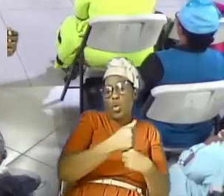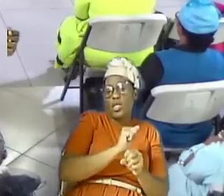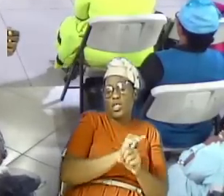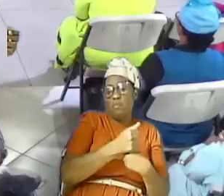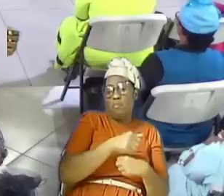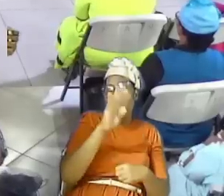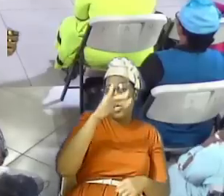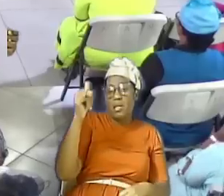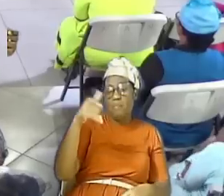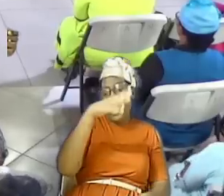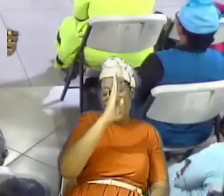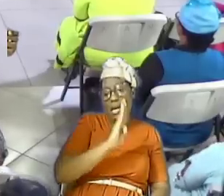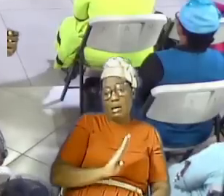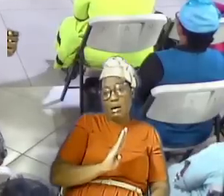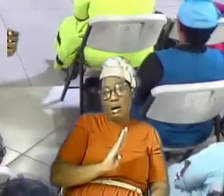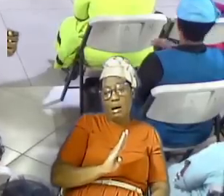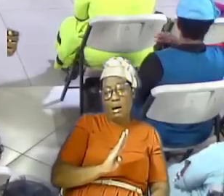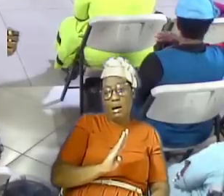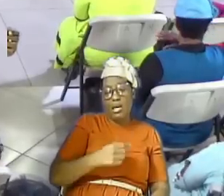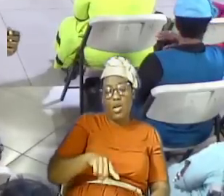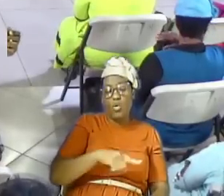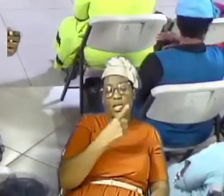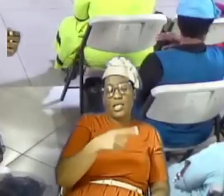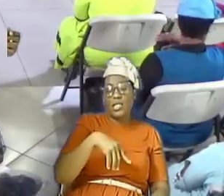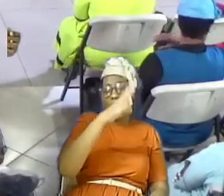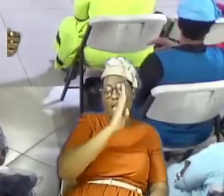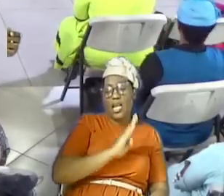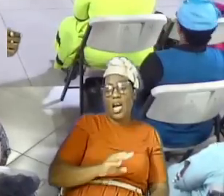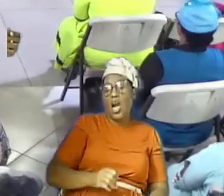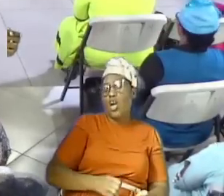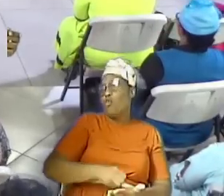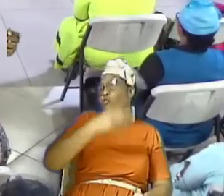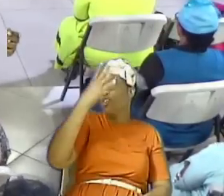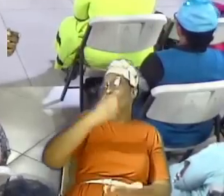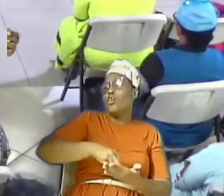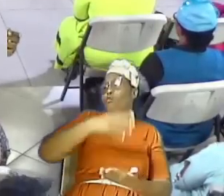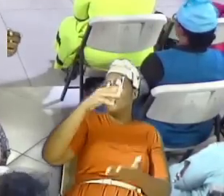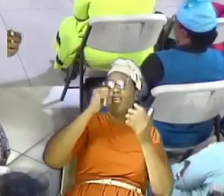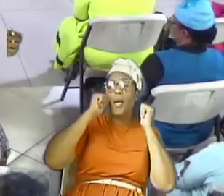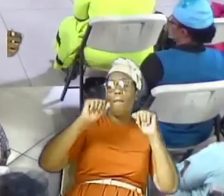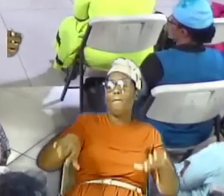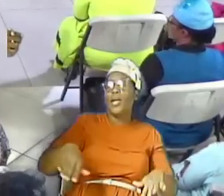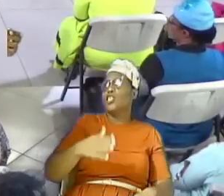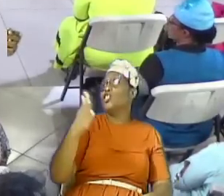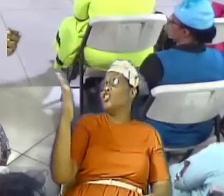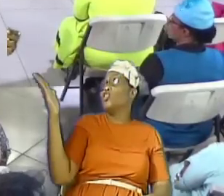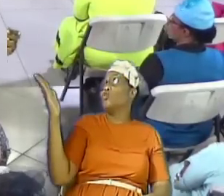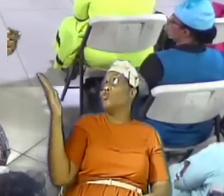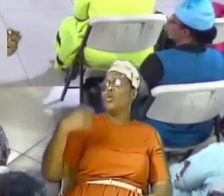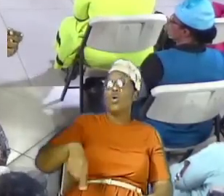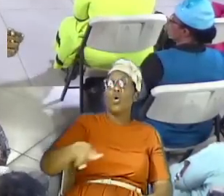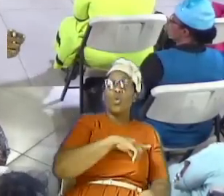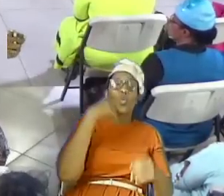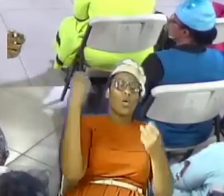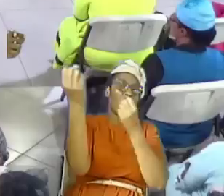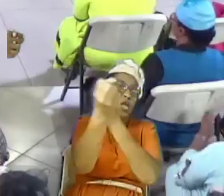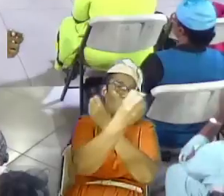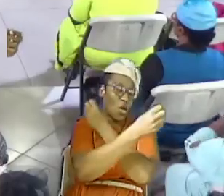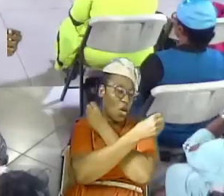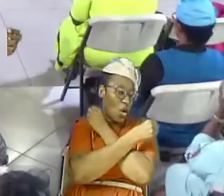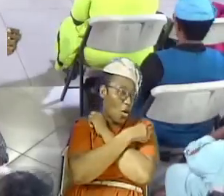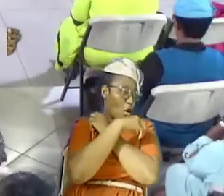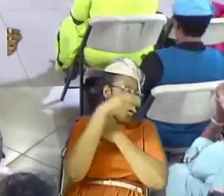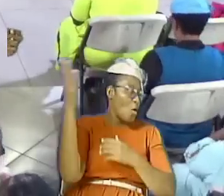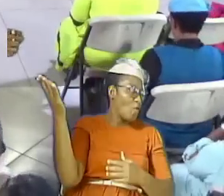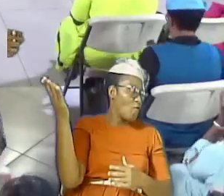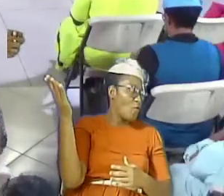here by design. And we say, God richly bless you, and we love you. Hey, come on, I know we're tired, but